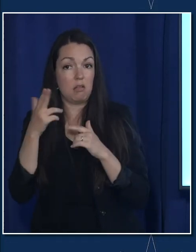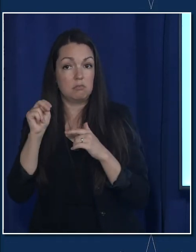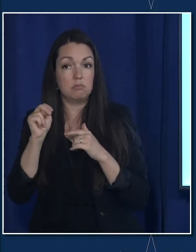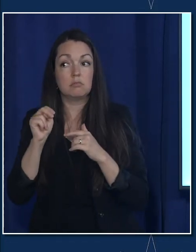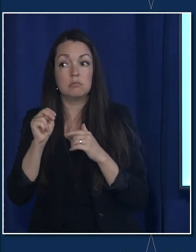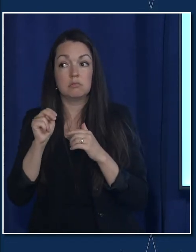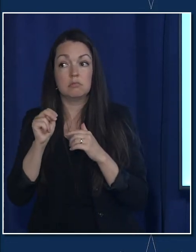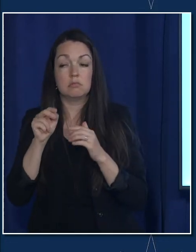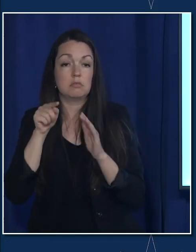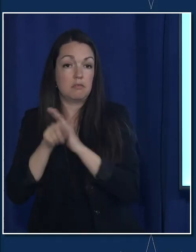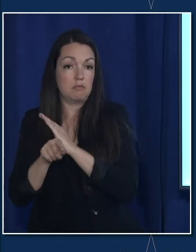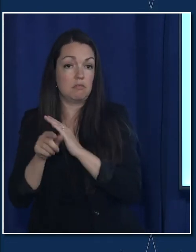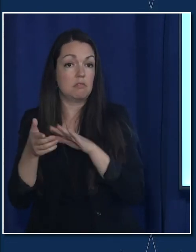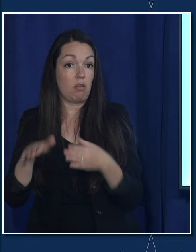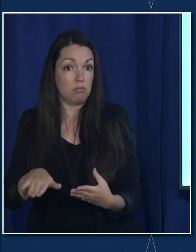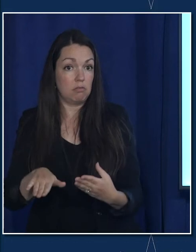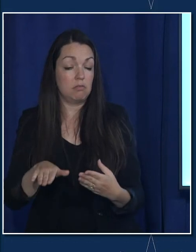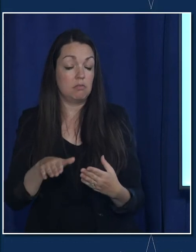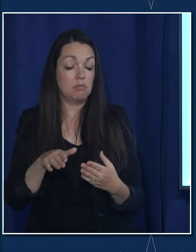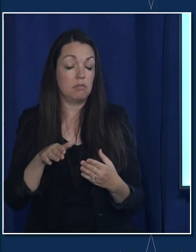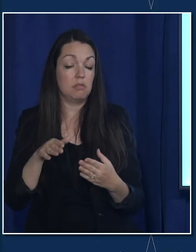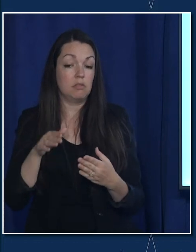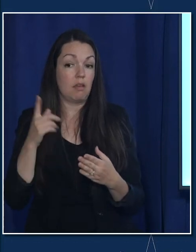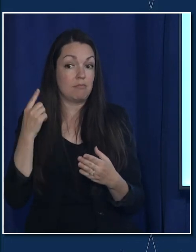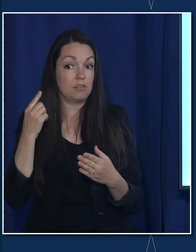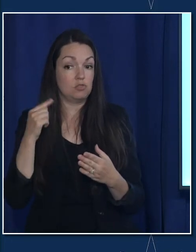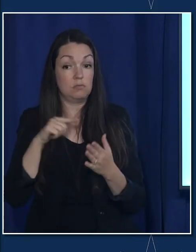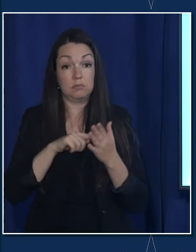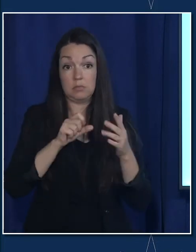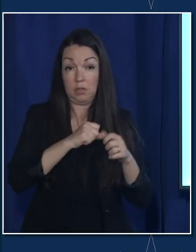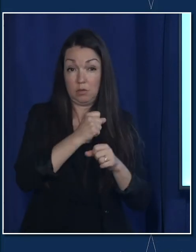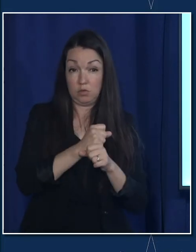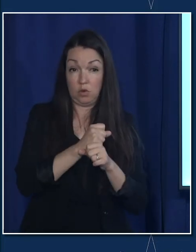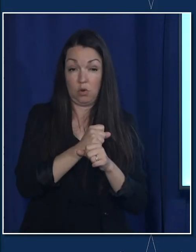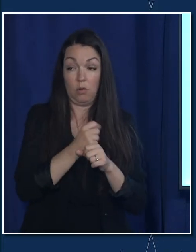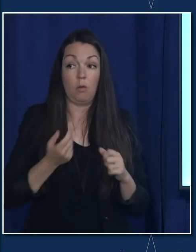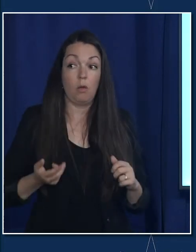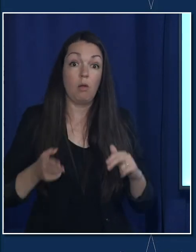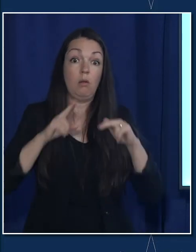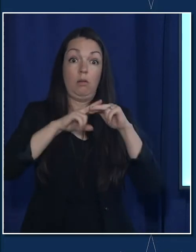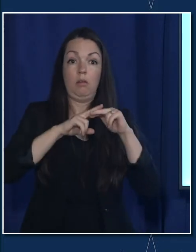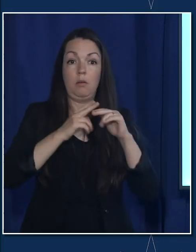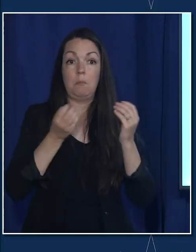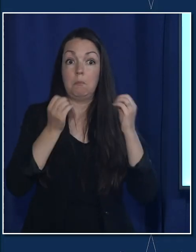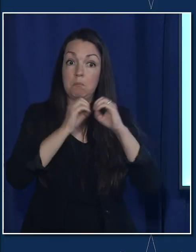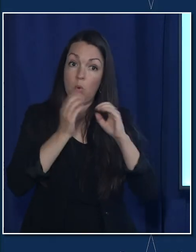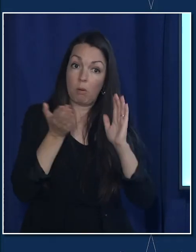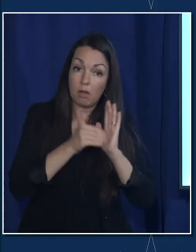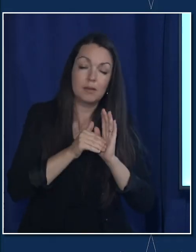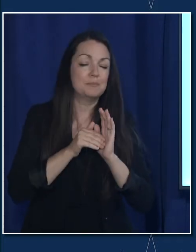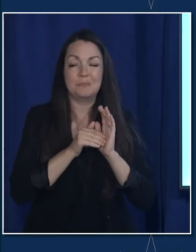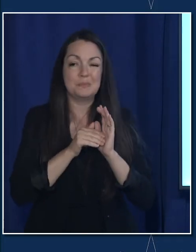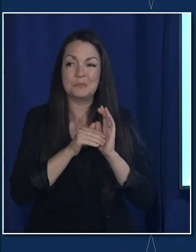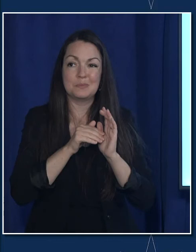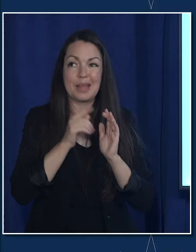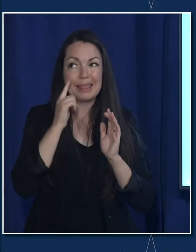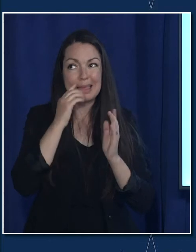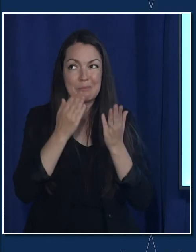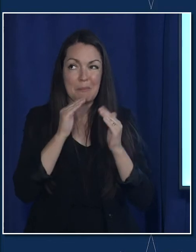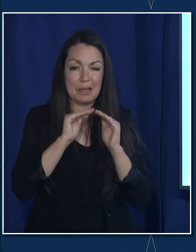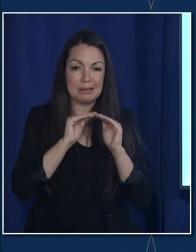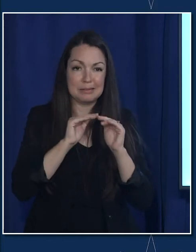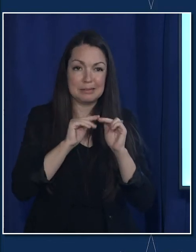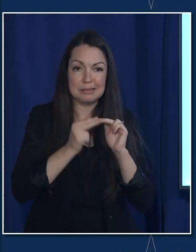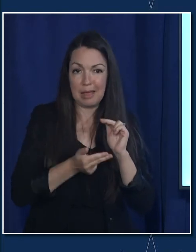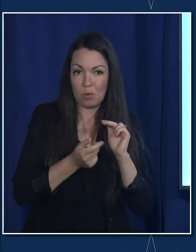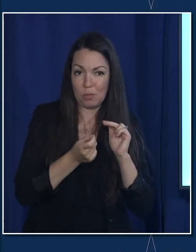in Chicago last year. And this year, we've not seen major increases from last year. I think we may even be down a little bit. I'd have to check the